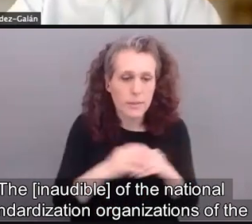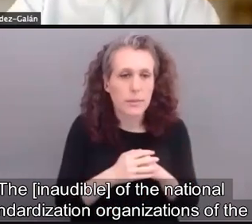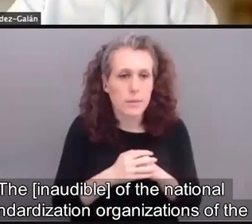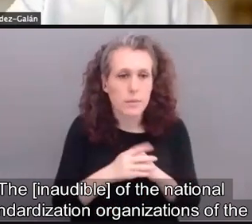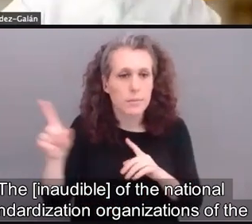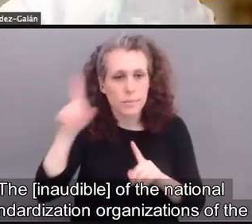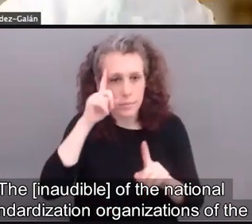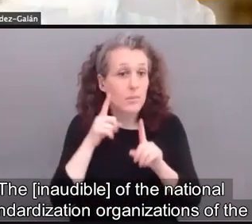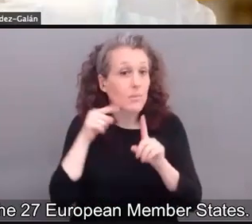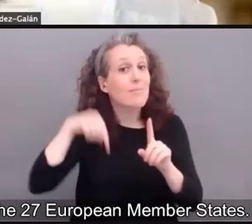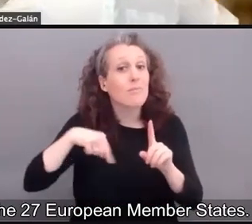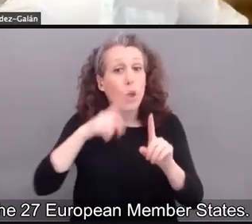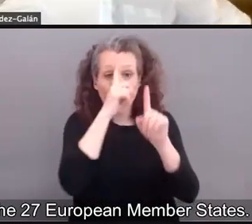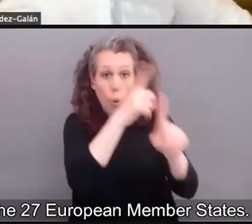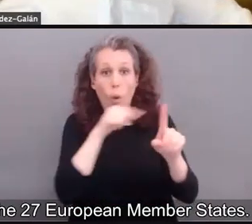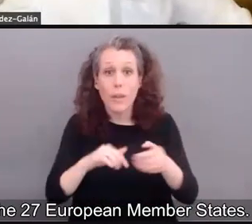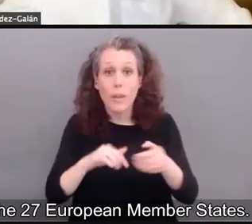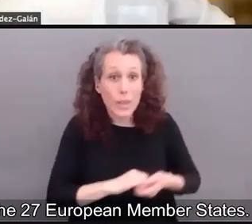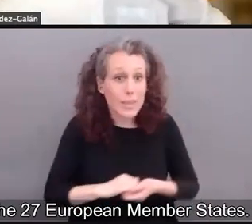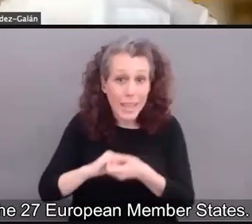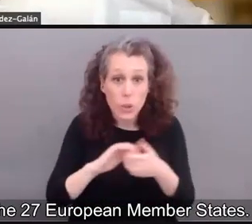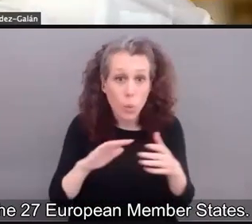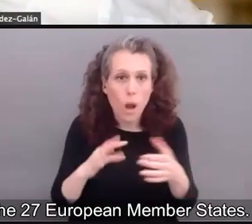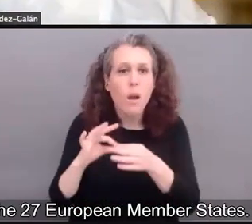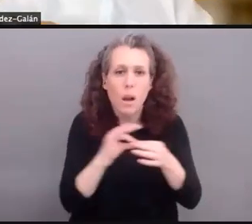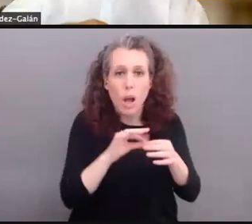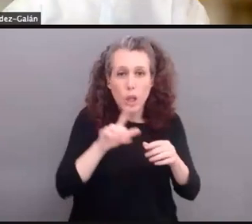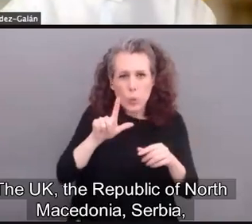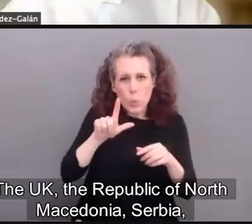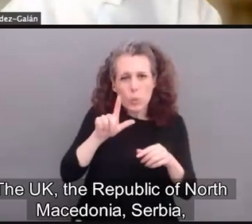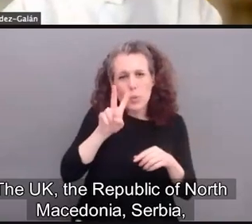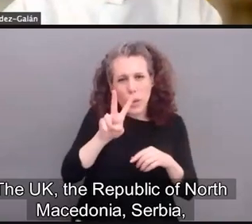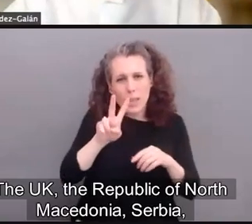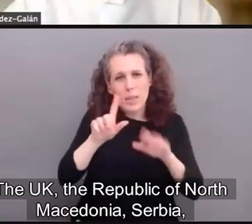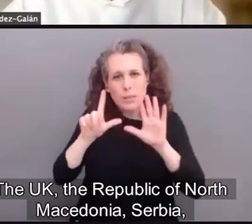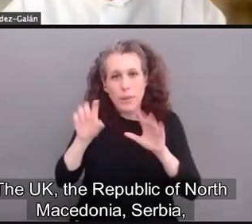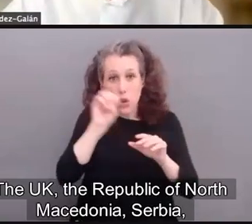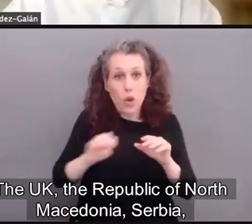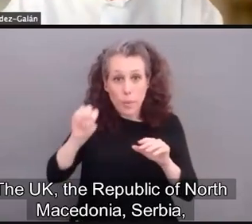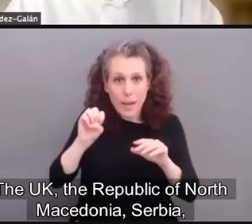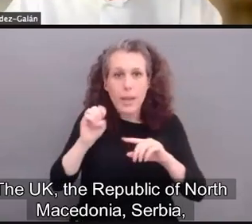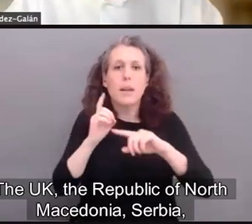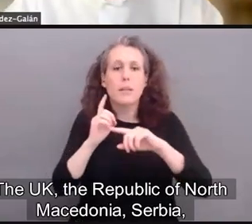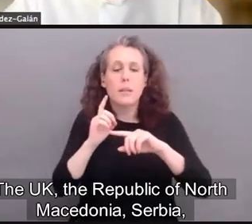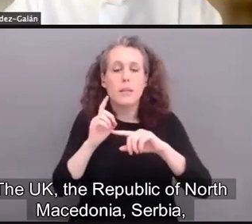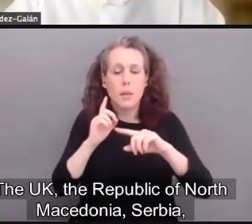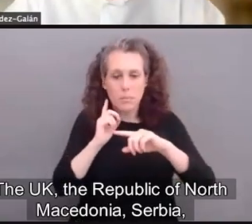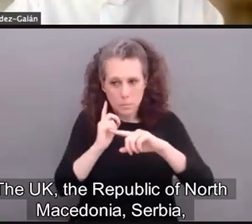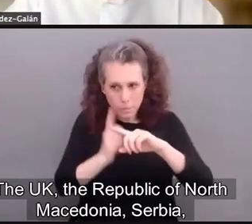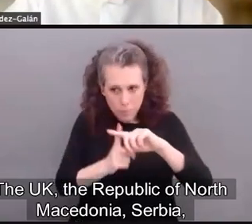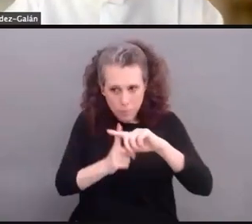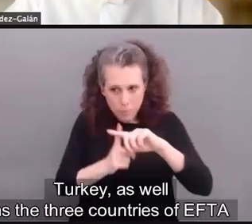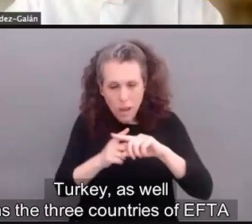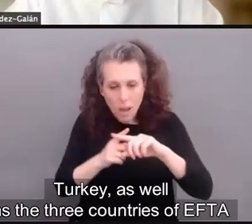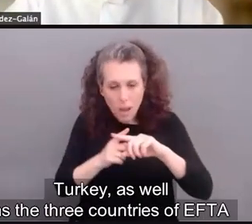Standardization Organization of the 27 European member states, UK, the Republic of North Macedonia,